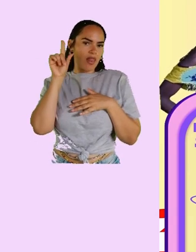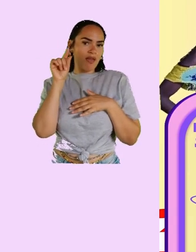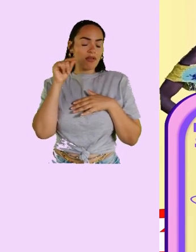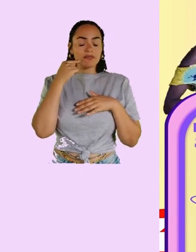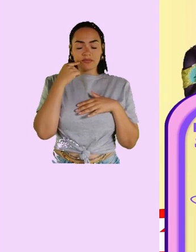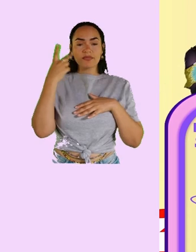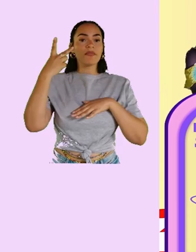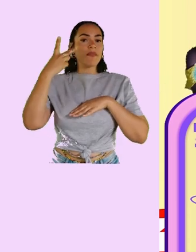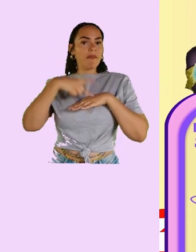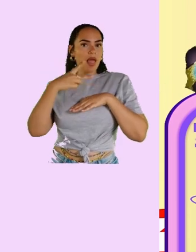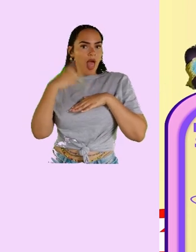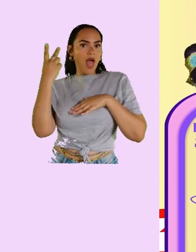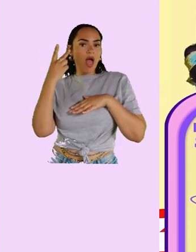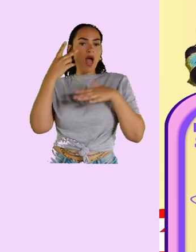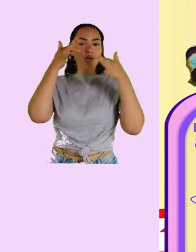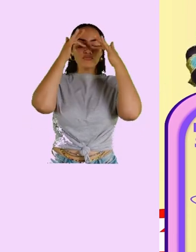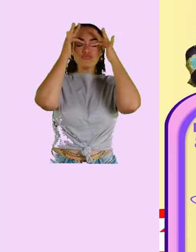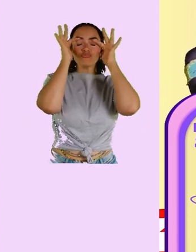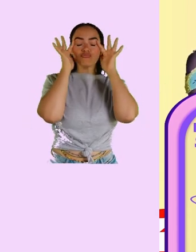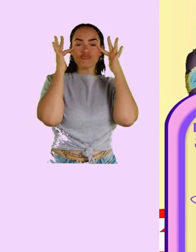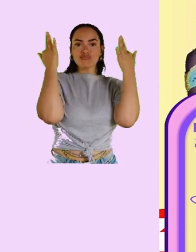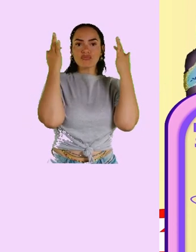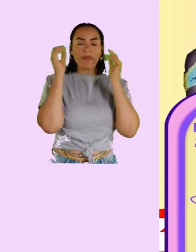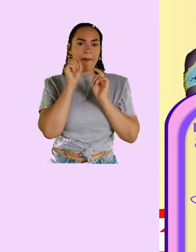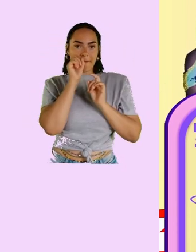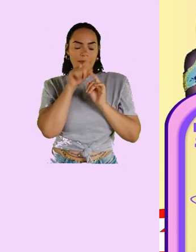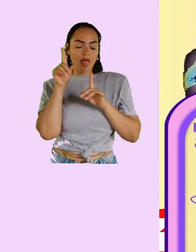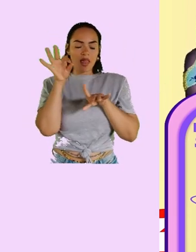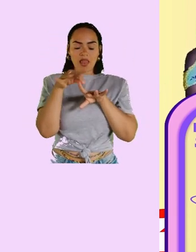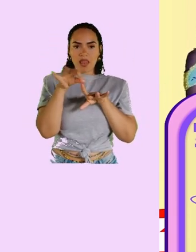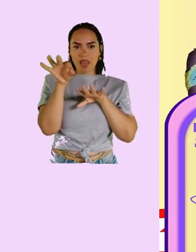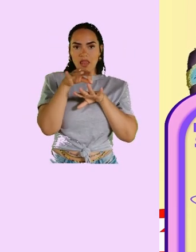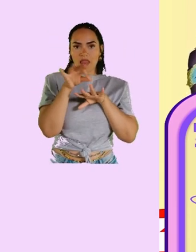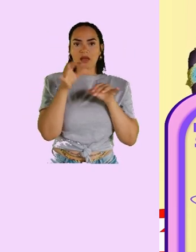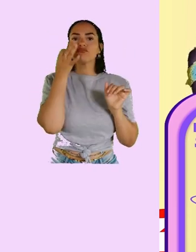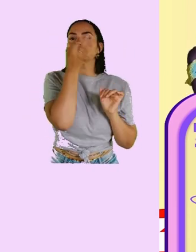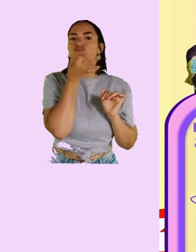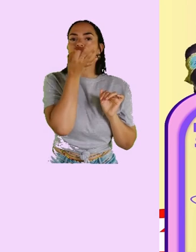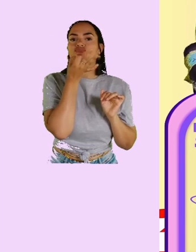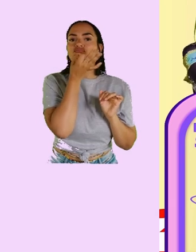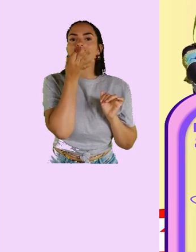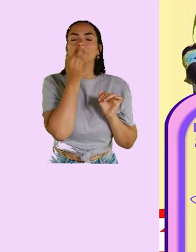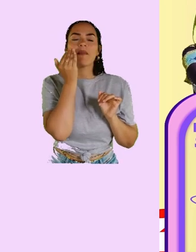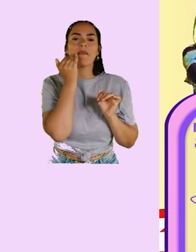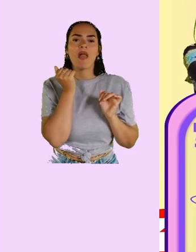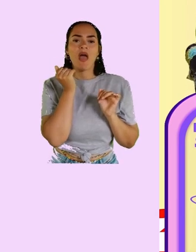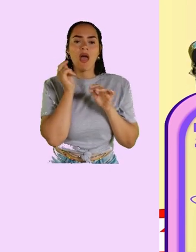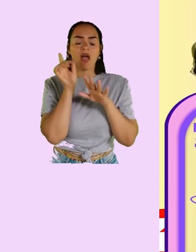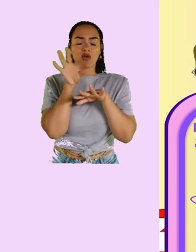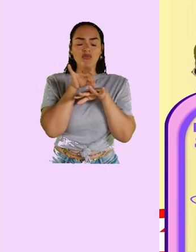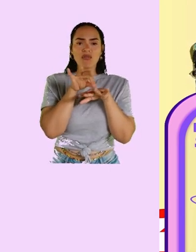person, purple eyeshadow, purple nails, black lipstick. I'm wearing two gorgeous